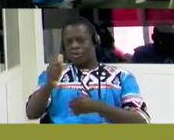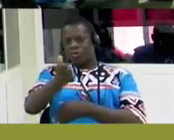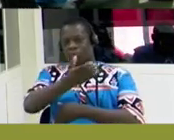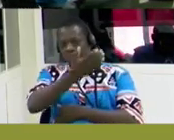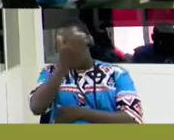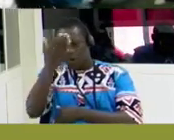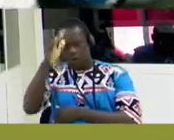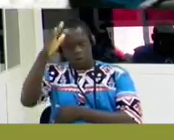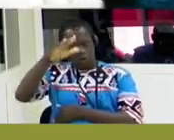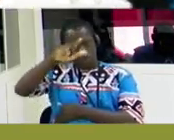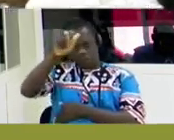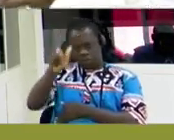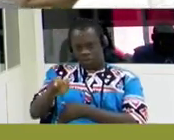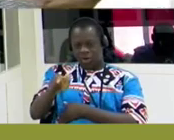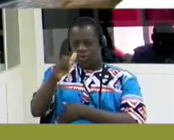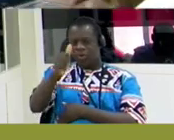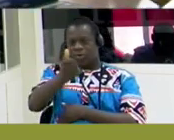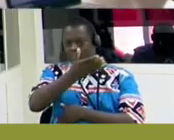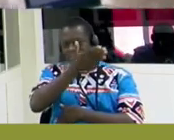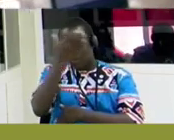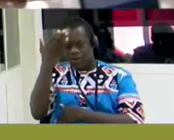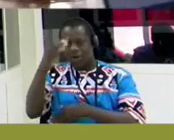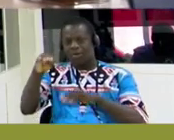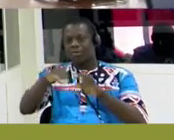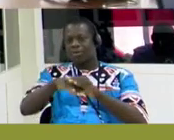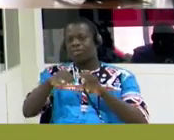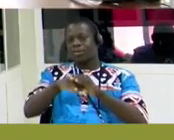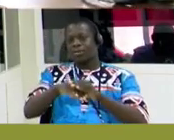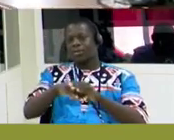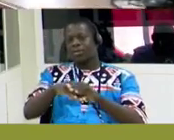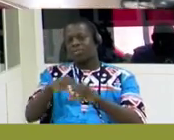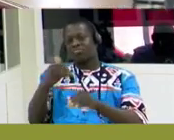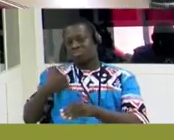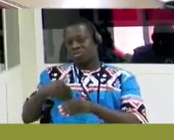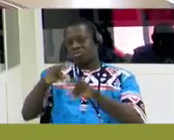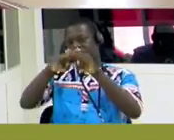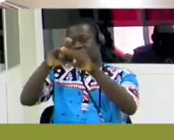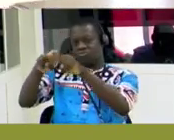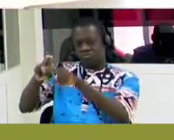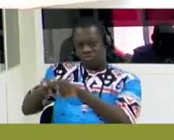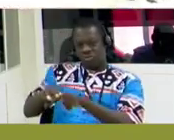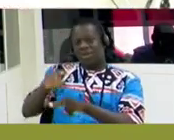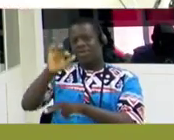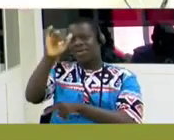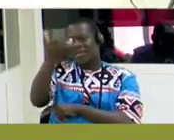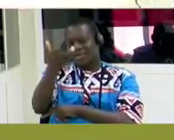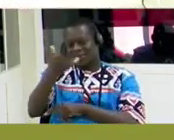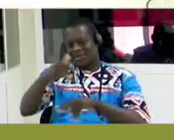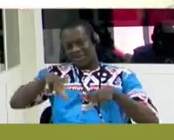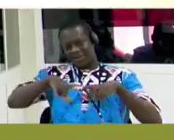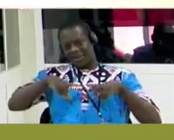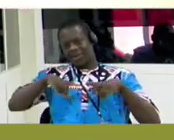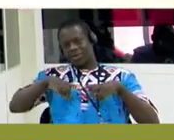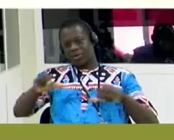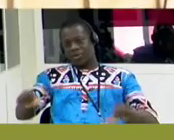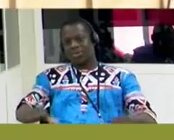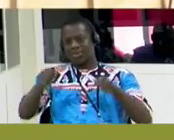of the audience. We are ready to proceed. Mr. Osha, could you kindly bring in the witness, please?